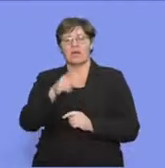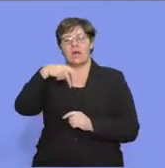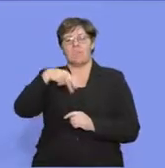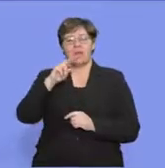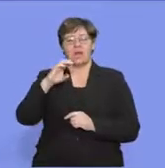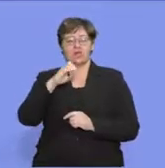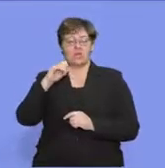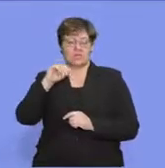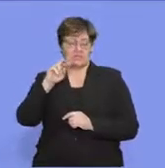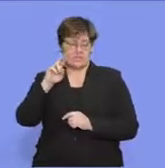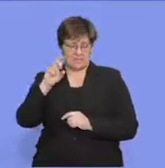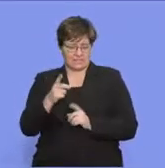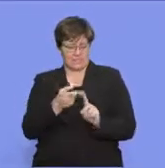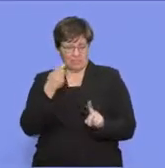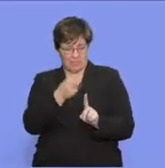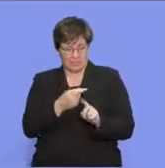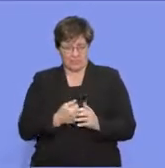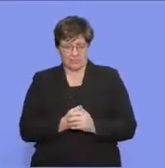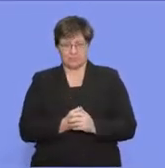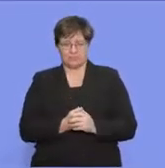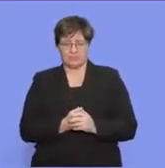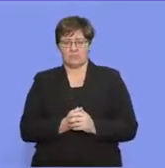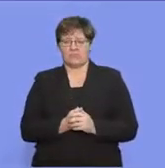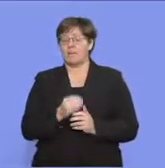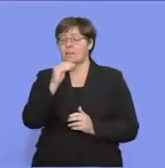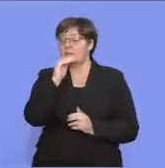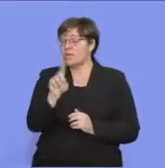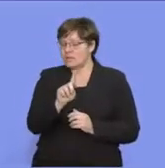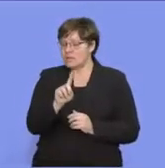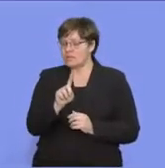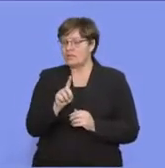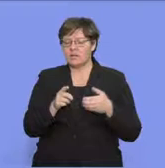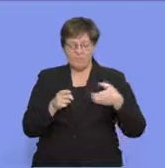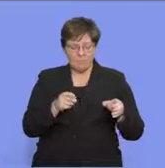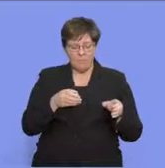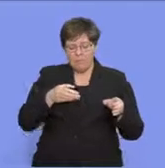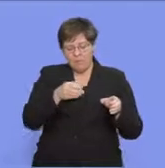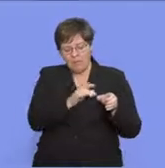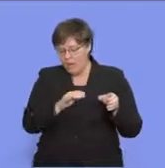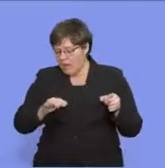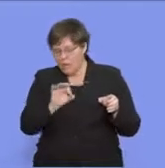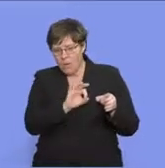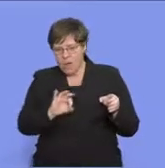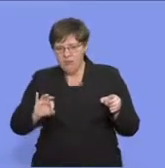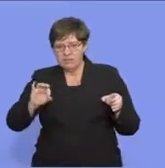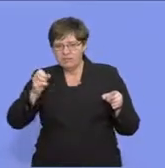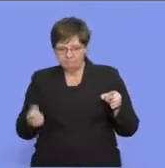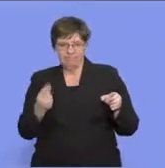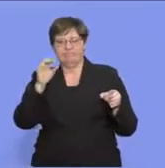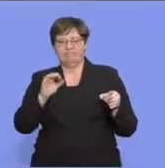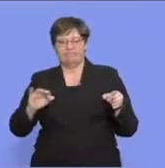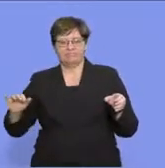punctuated comes from. So if we have a look there, punctuated means that there's breaks in between, and equilibrium